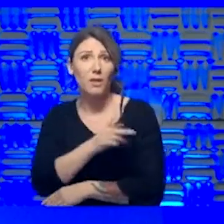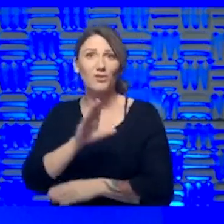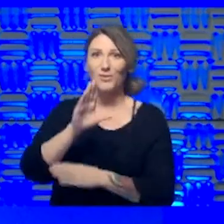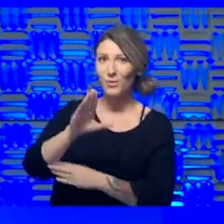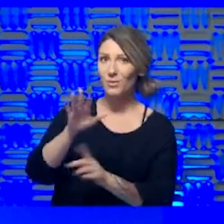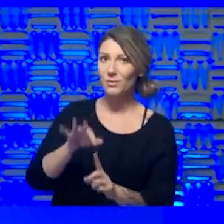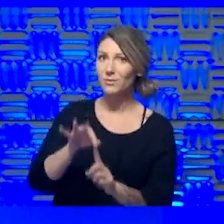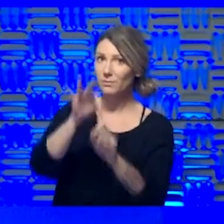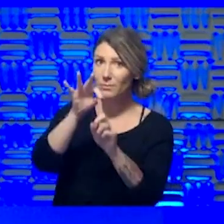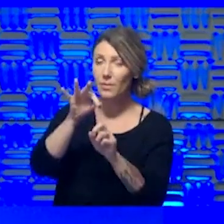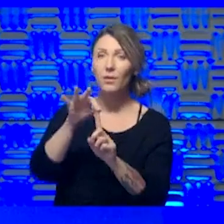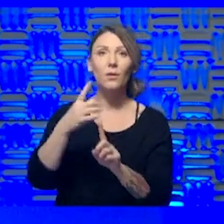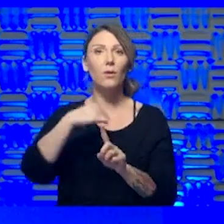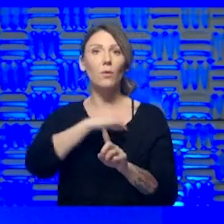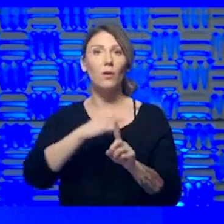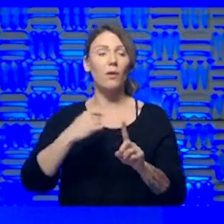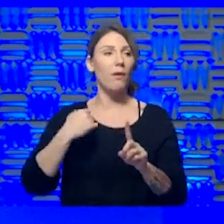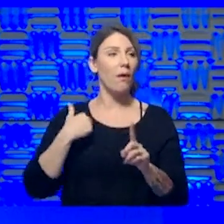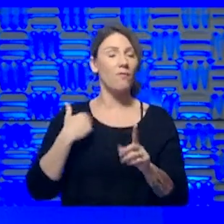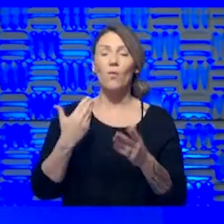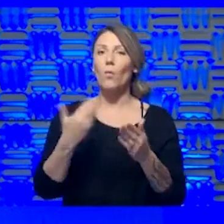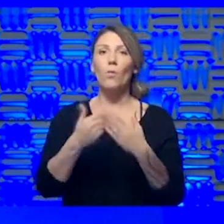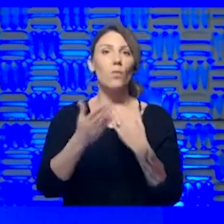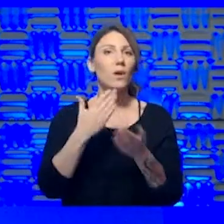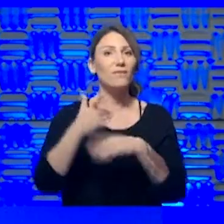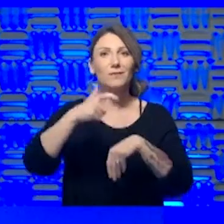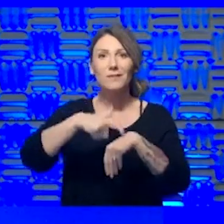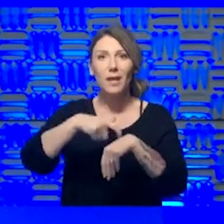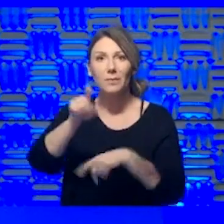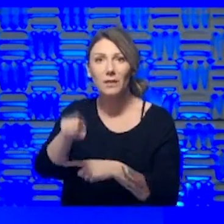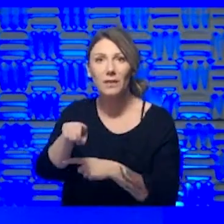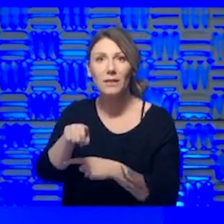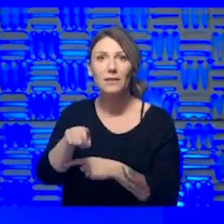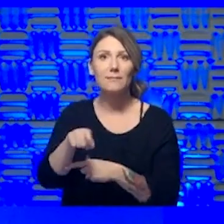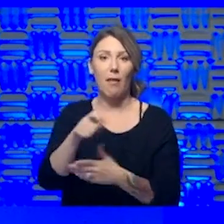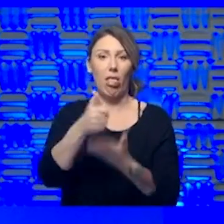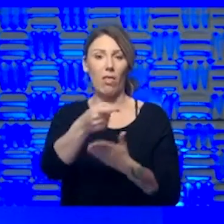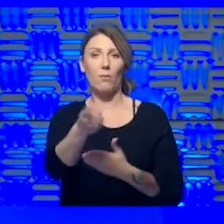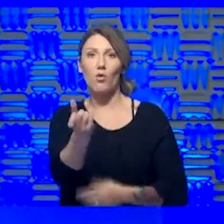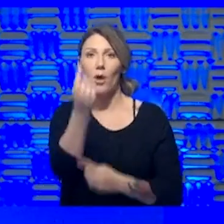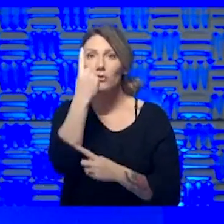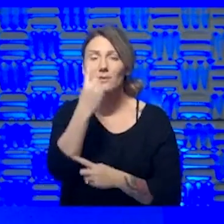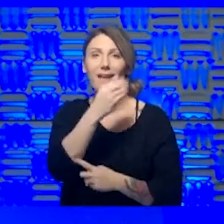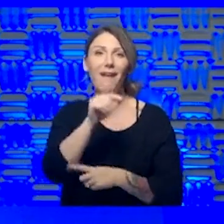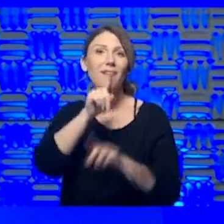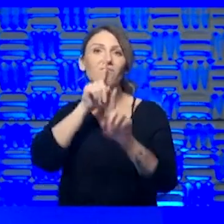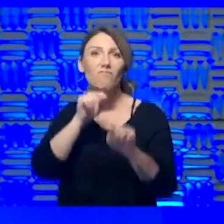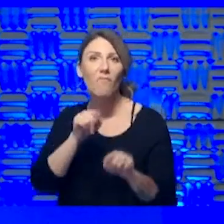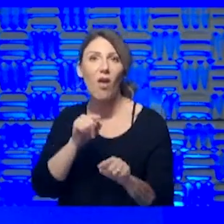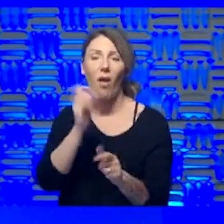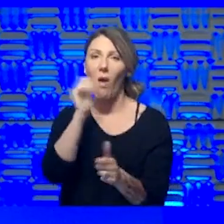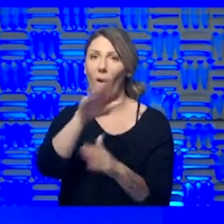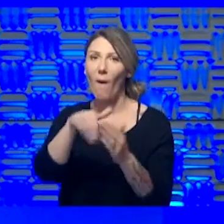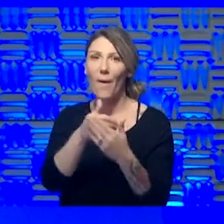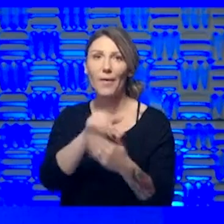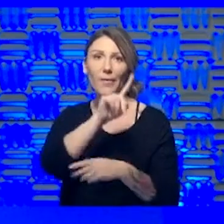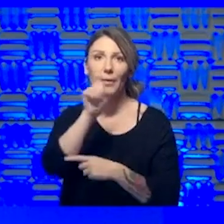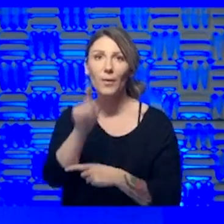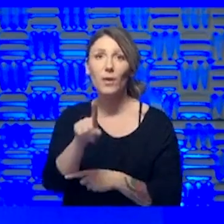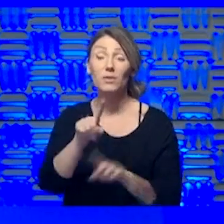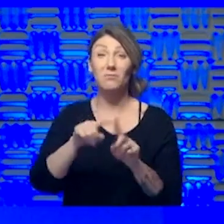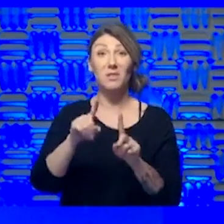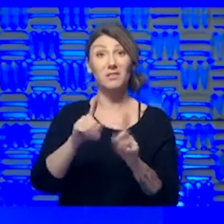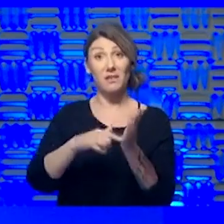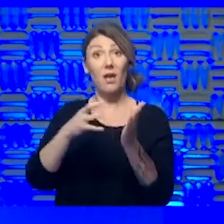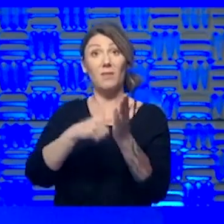take the amount of time we need to take to make you understand what's going on, to answer all of your questions, and sometimes we get backed up in